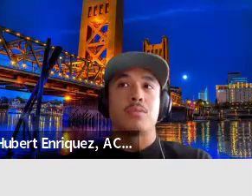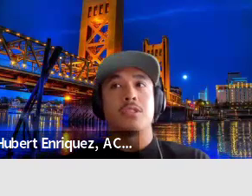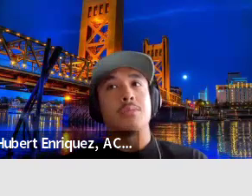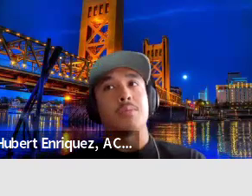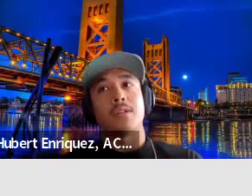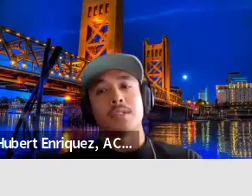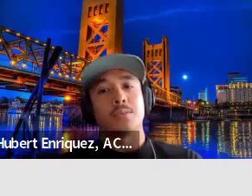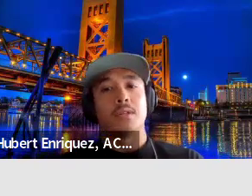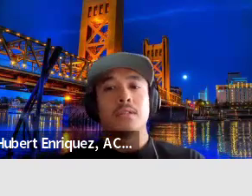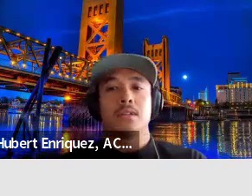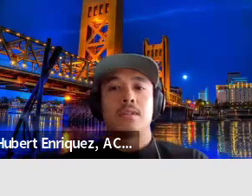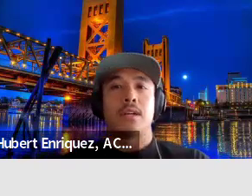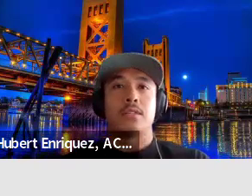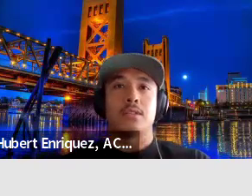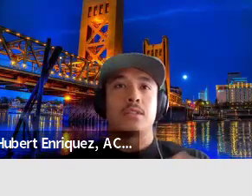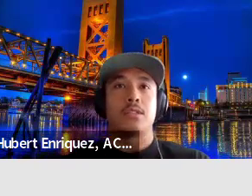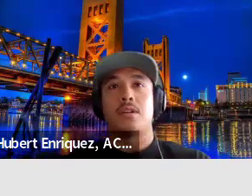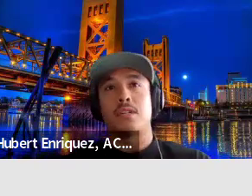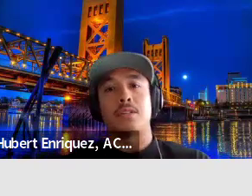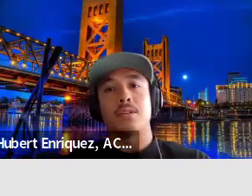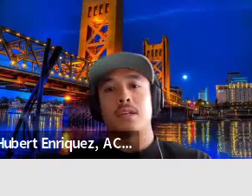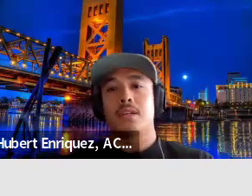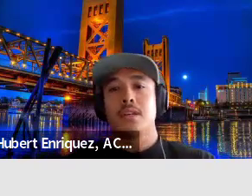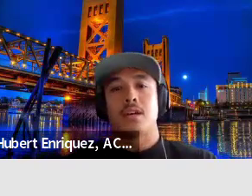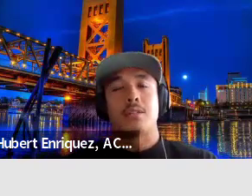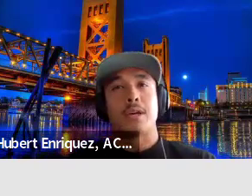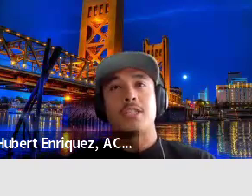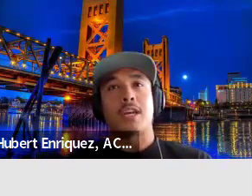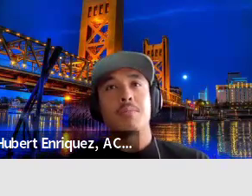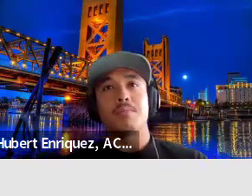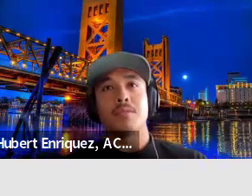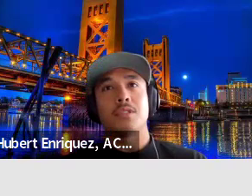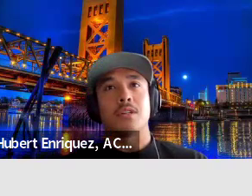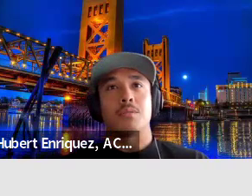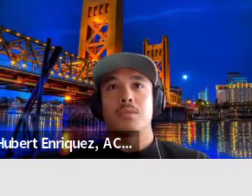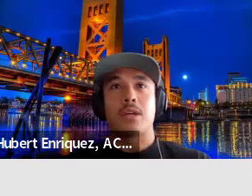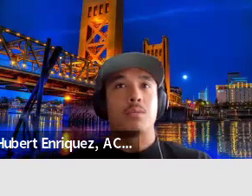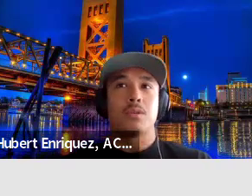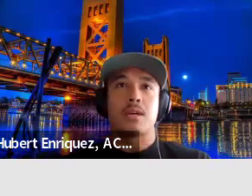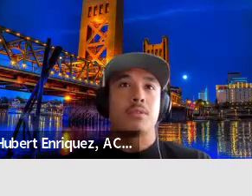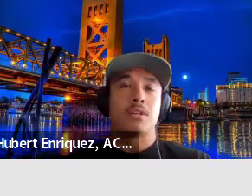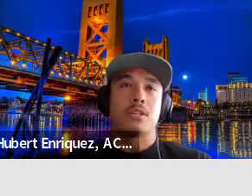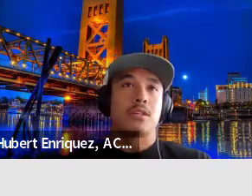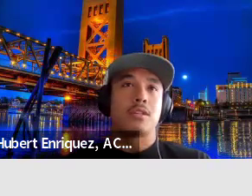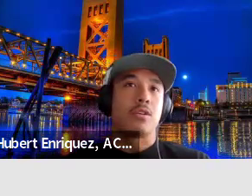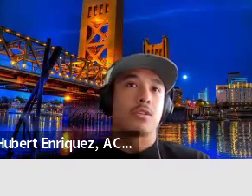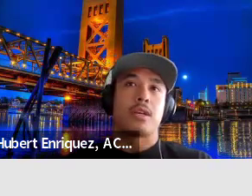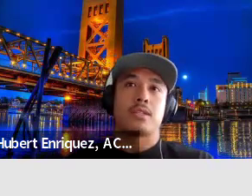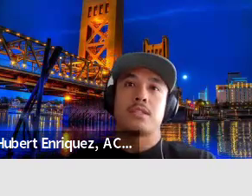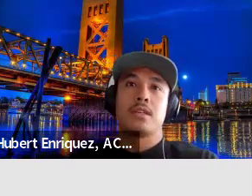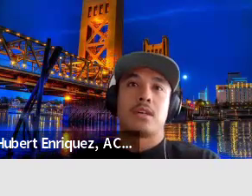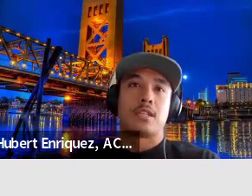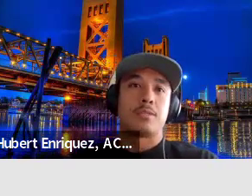can be used for emergency preparedness as well, right? So consider downloading the MyShake app to get real-time alerts on